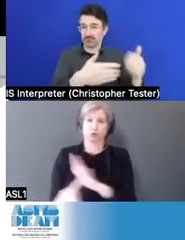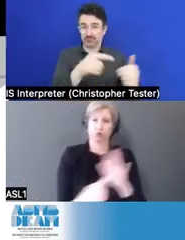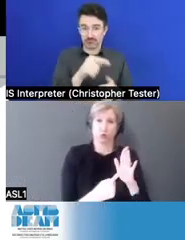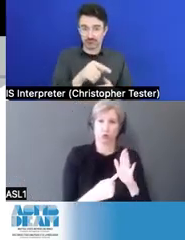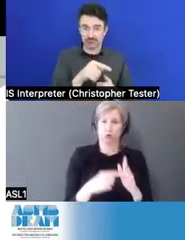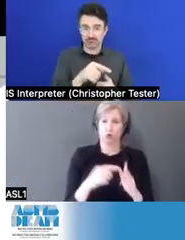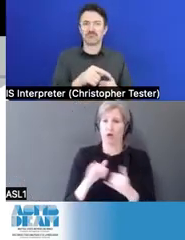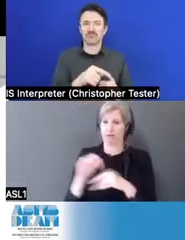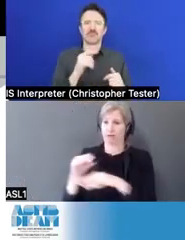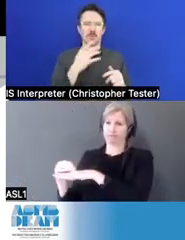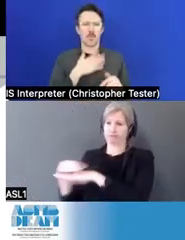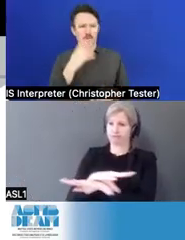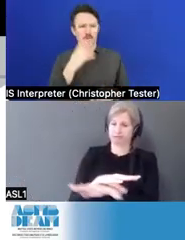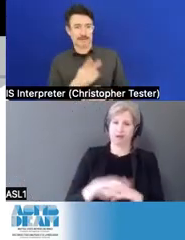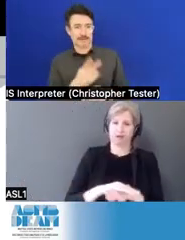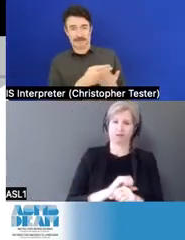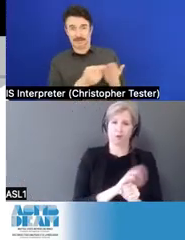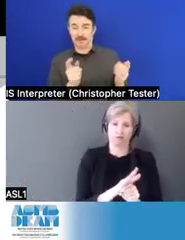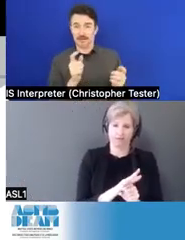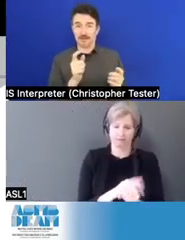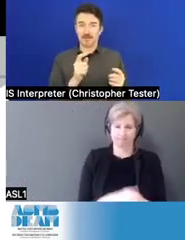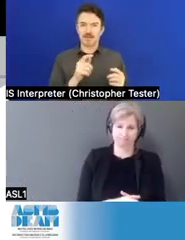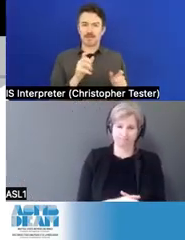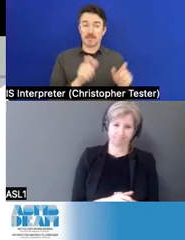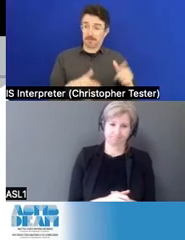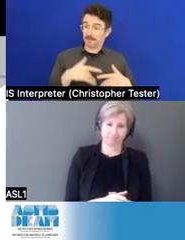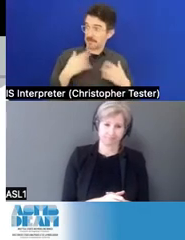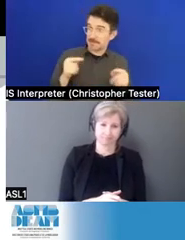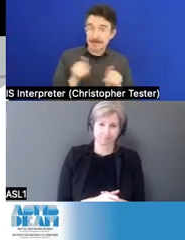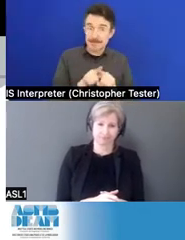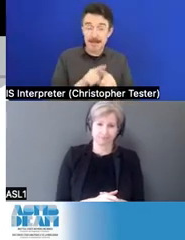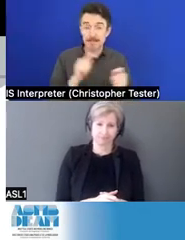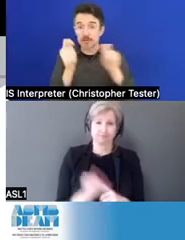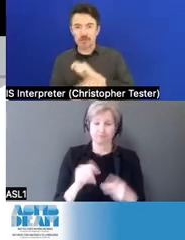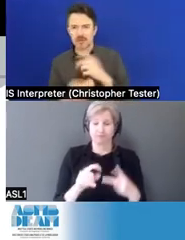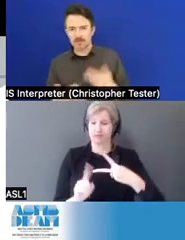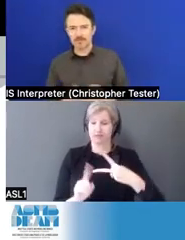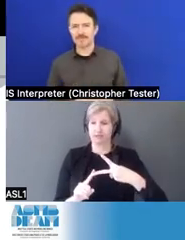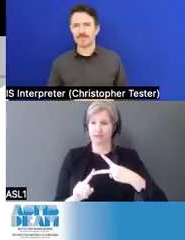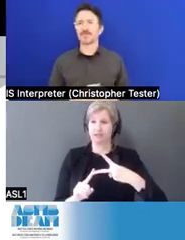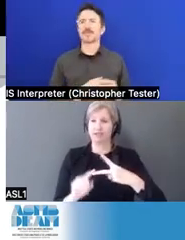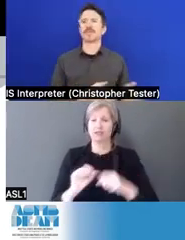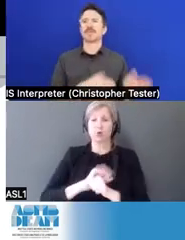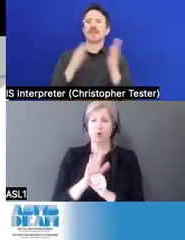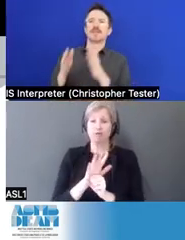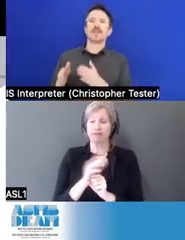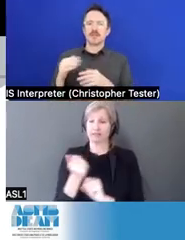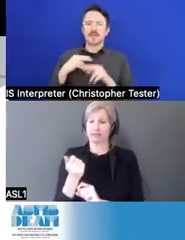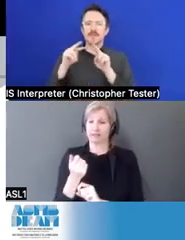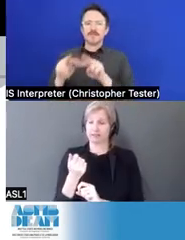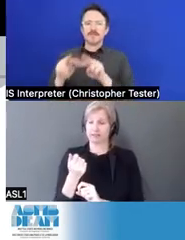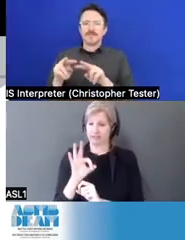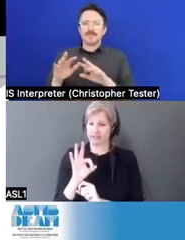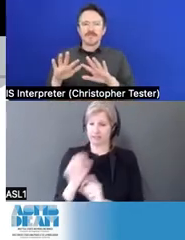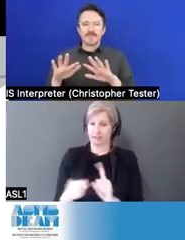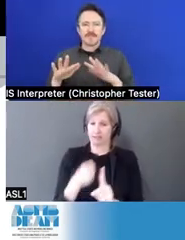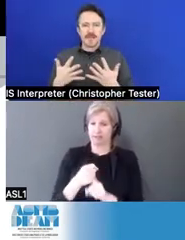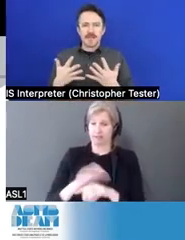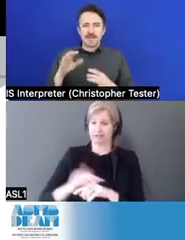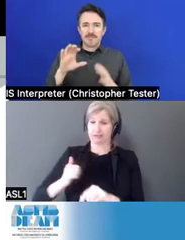COVID-19 pandemic. The second data collection series was on impacts of COVID-19 on Canadians, a data